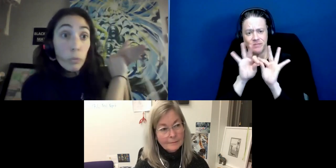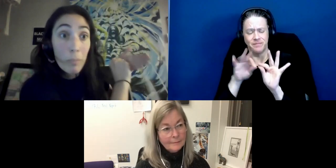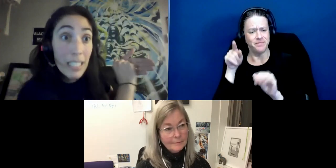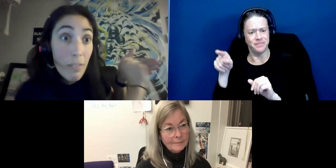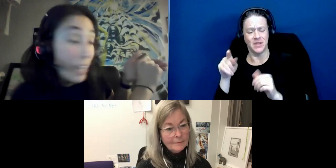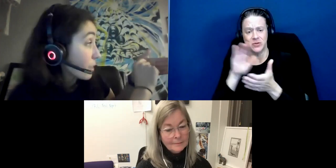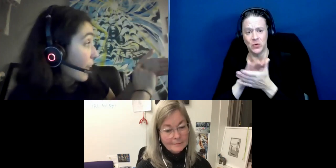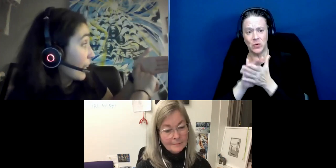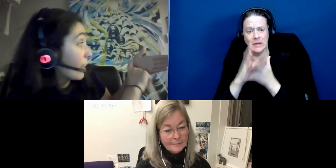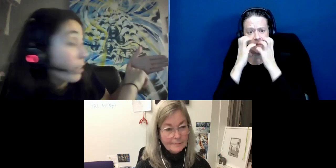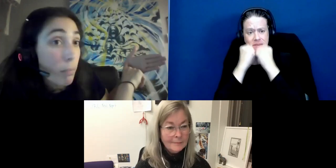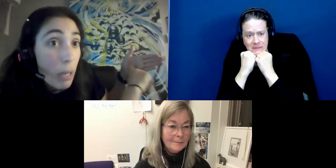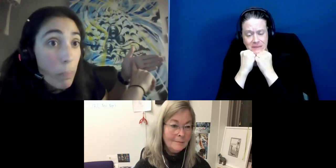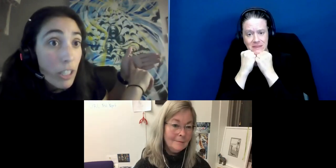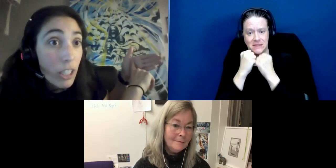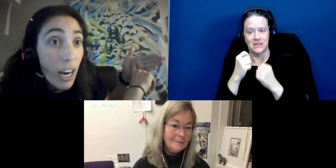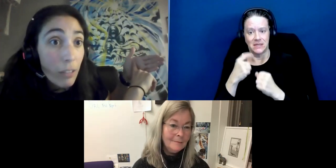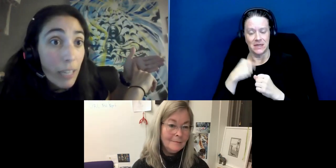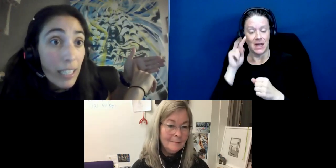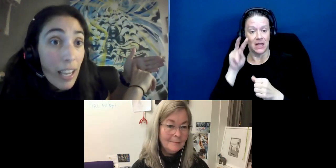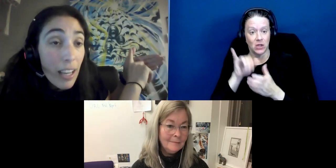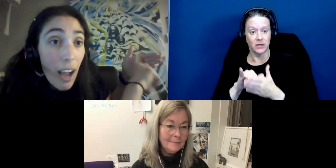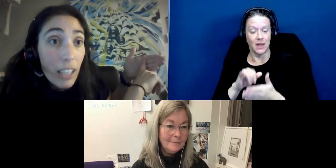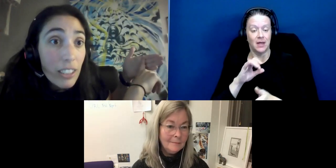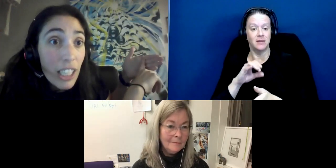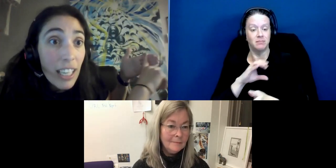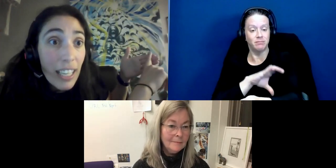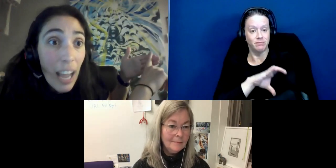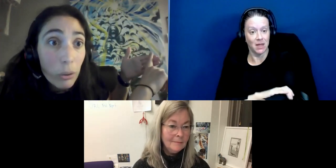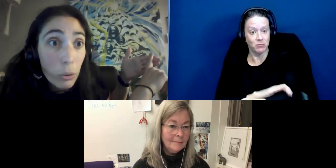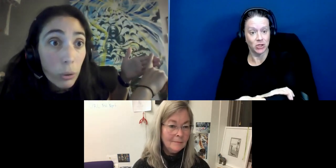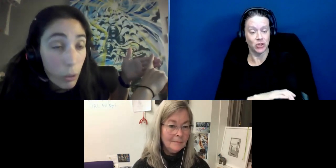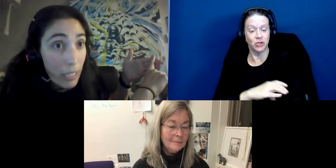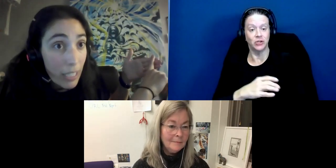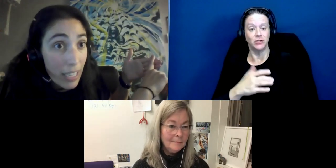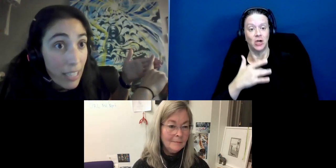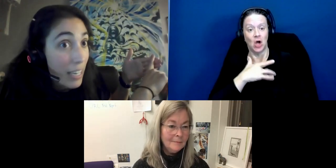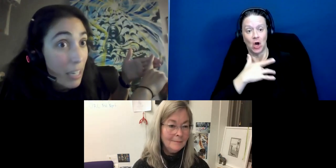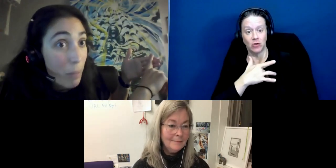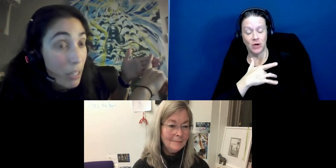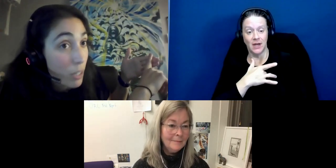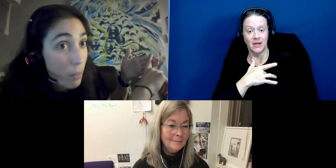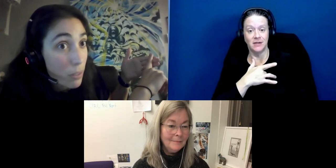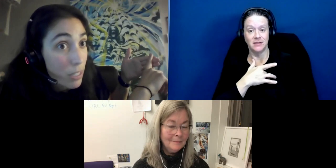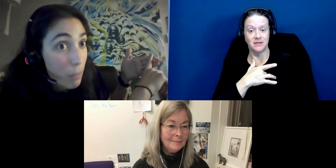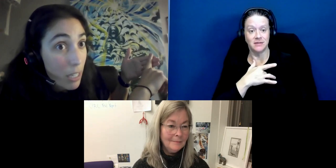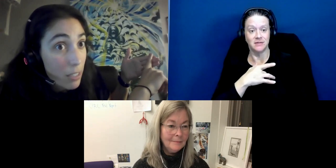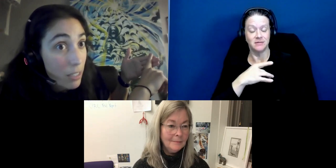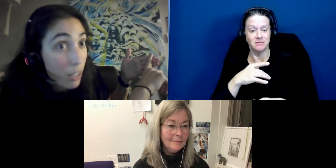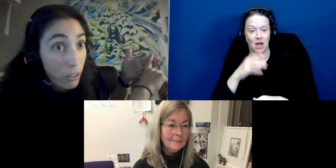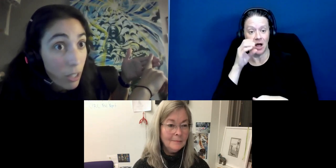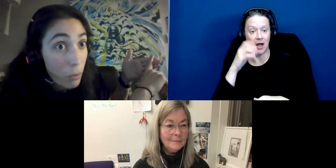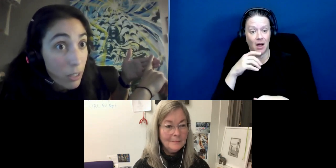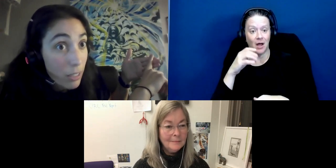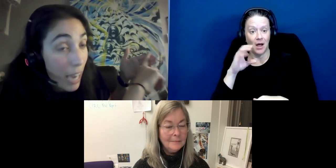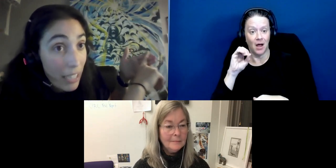School for me is a vital sign. I look at blood pressure, heart rate, oxygen, and how's school going. And anybody who comes to see me as their